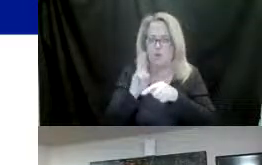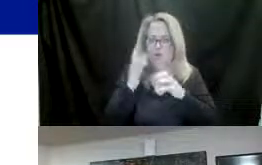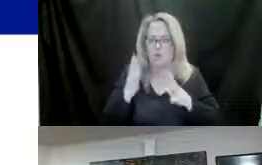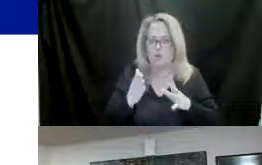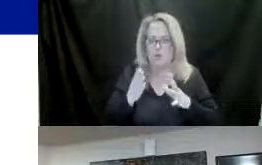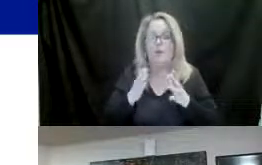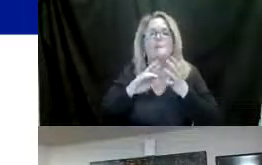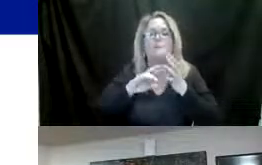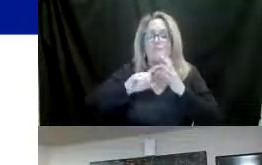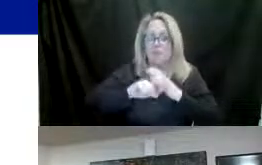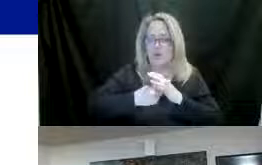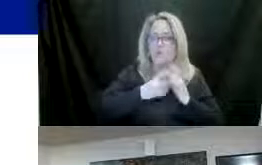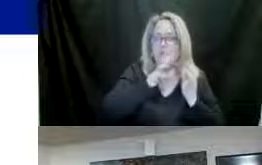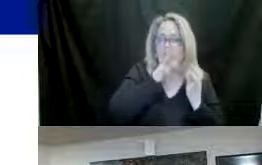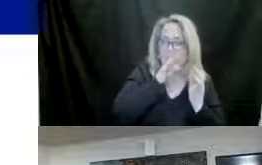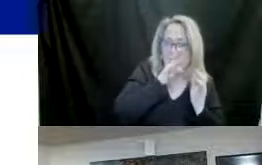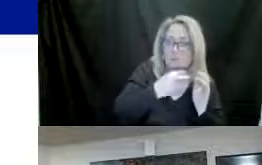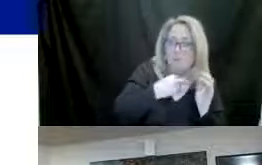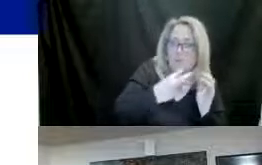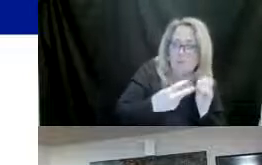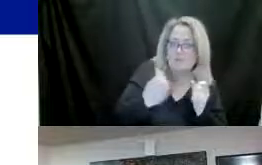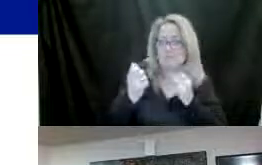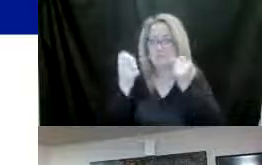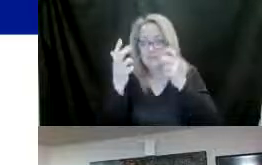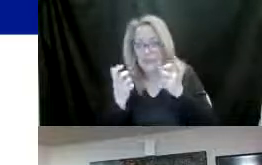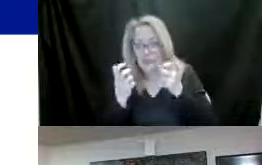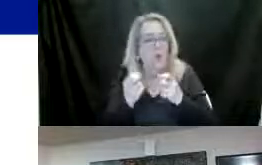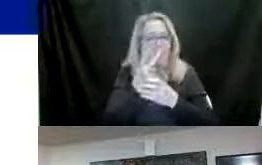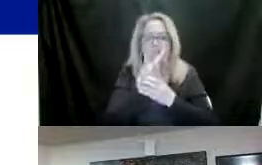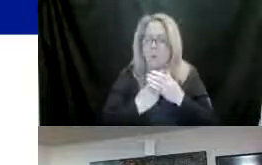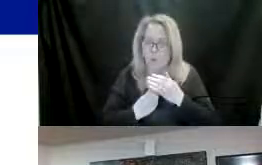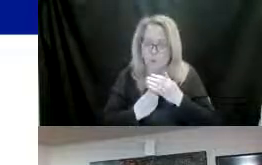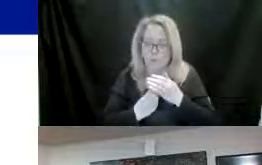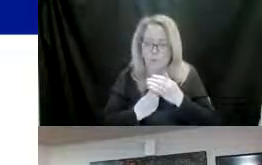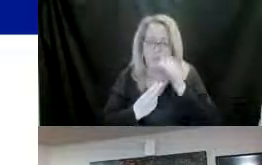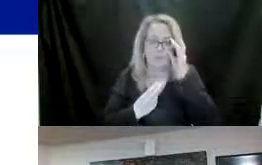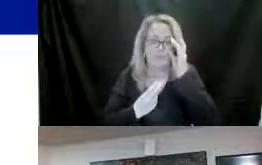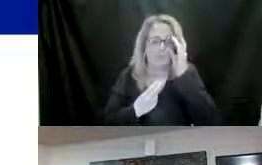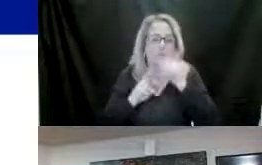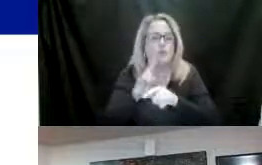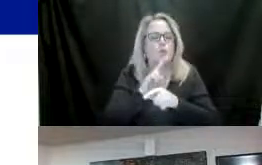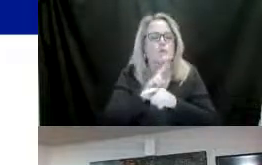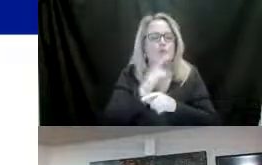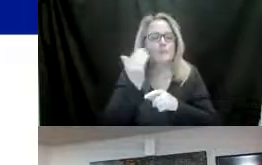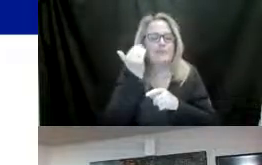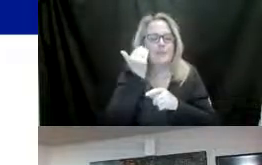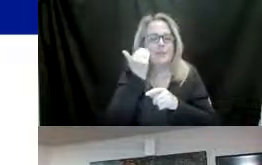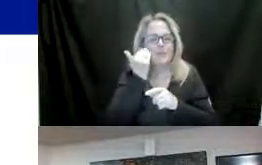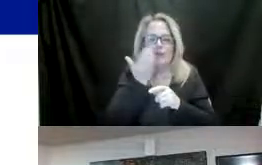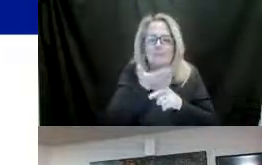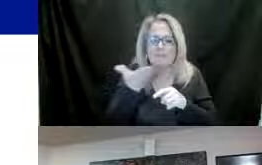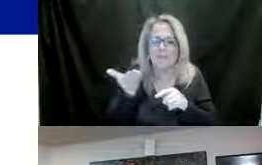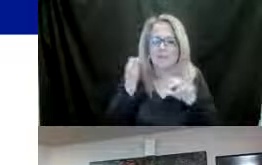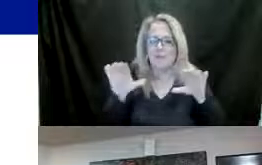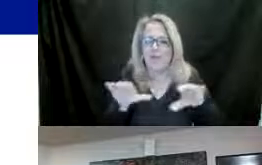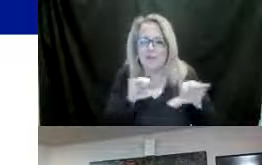talk or sign, or both. And then using familiar objects and actions that are important to the